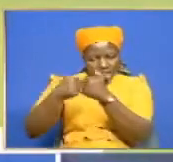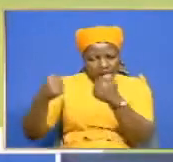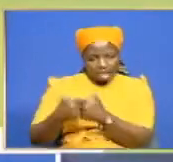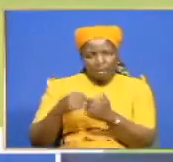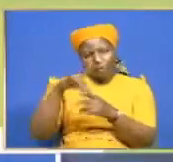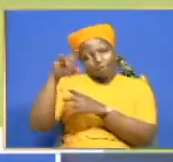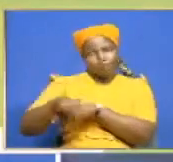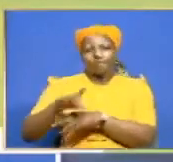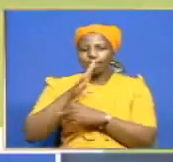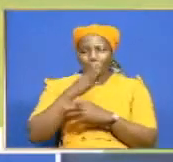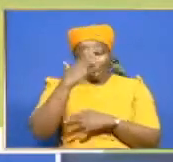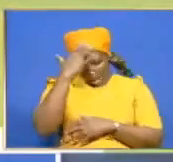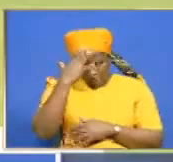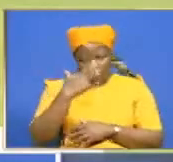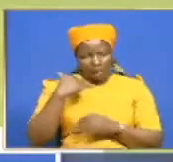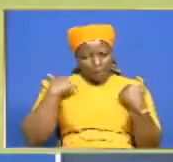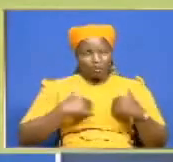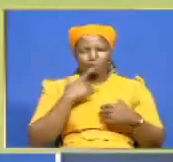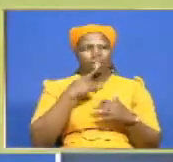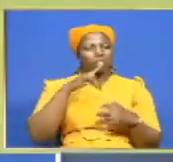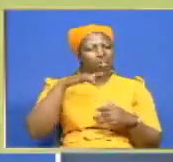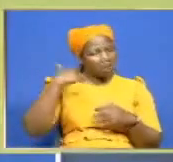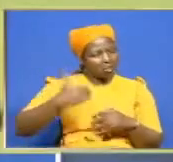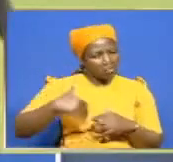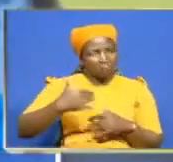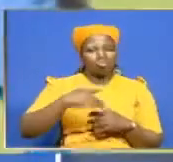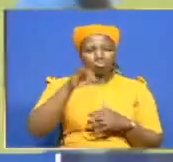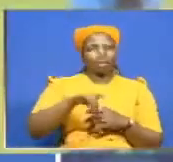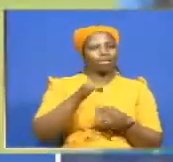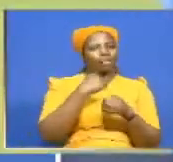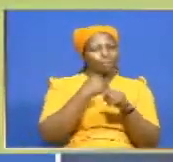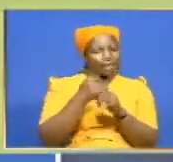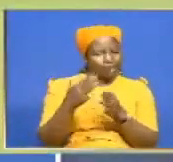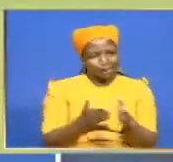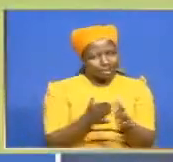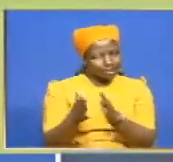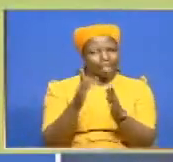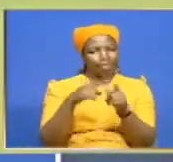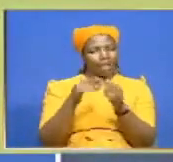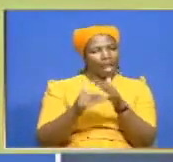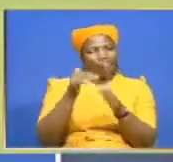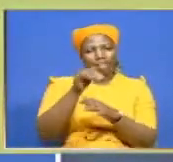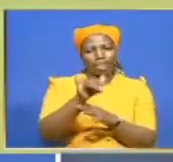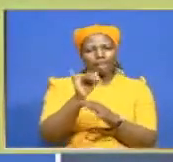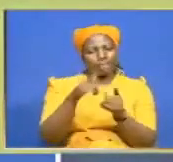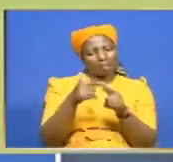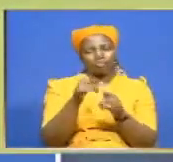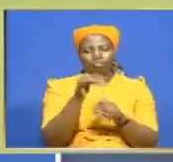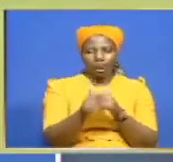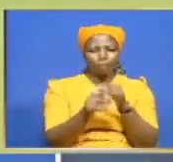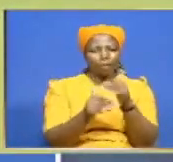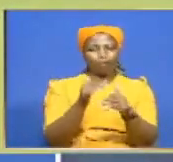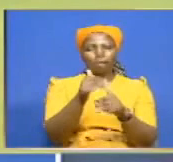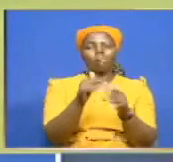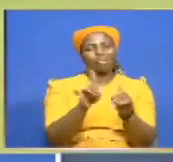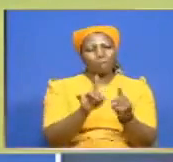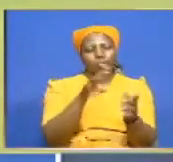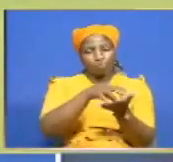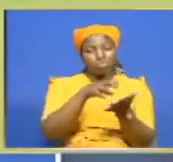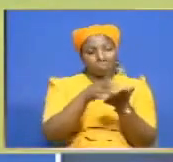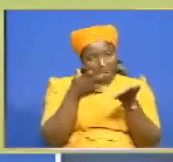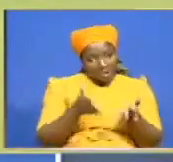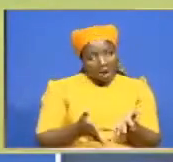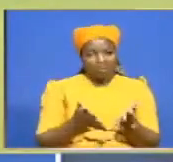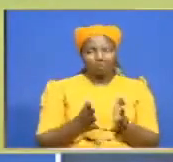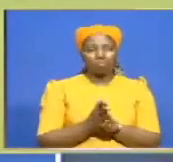say that we make the strategy even from last year first to make good stable club, and after that we will go step by step. The same situation is now.